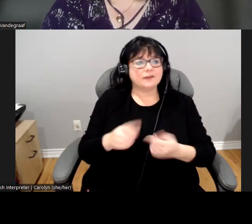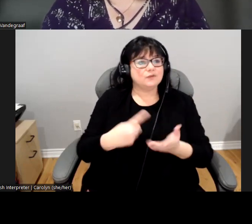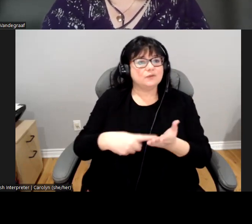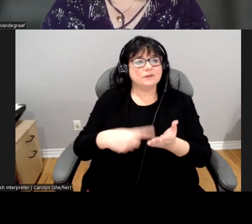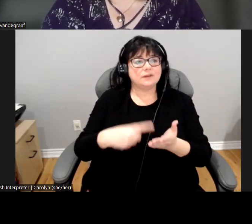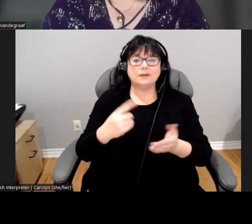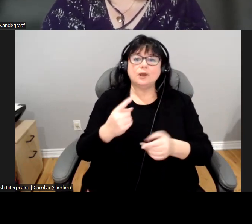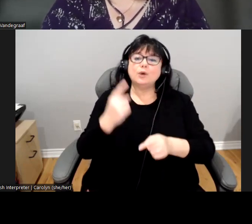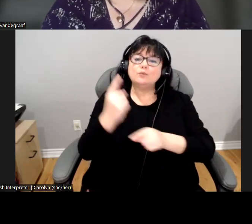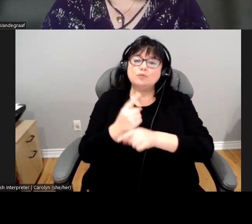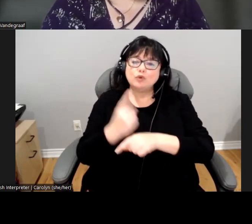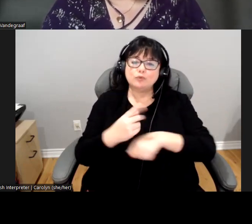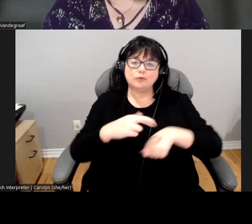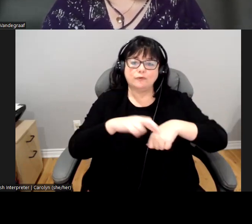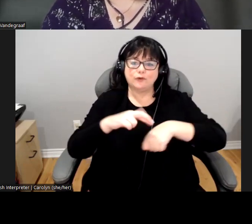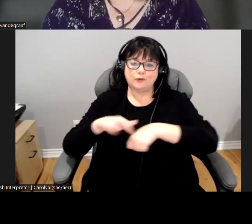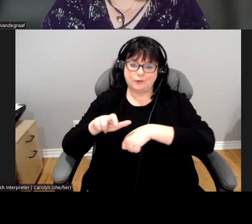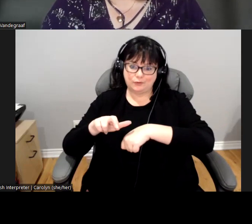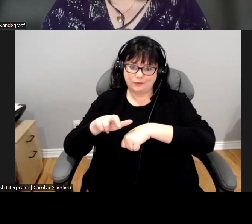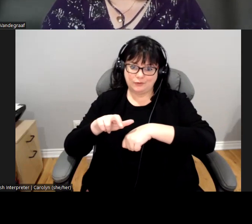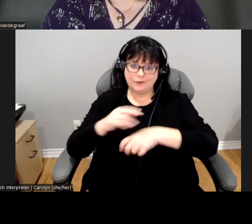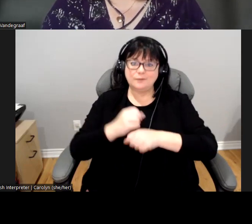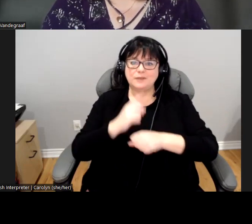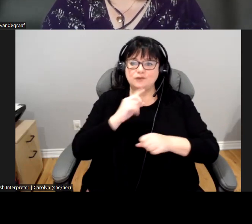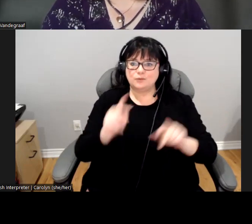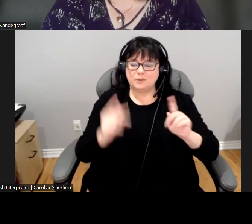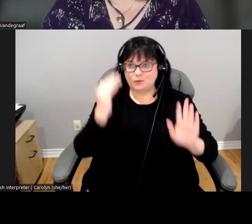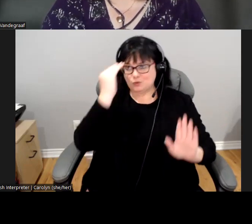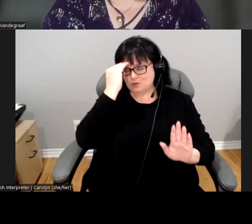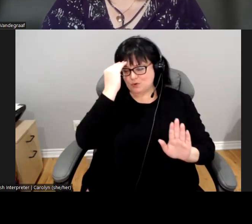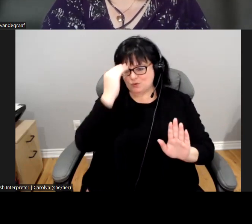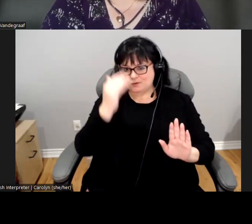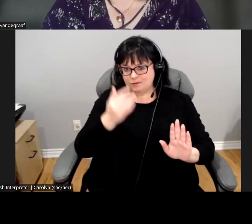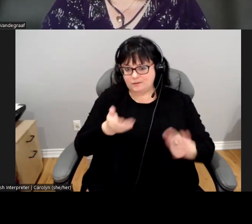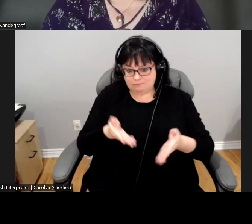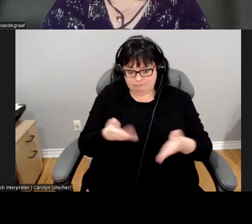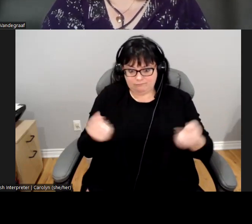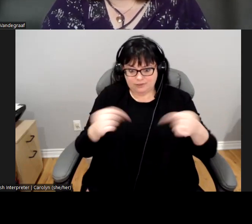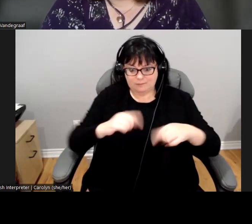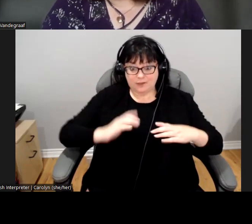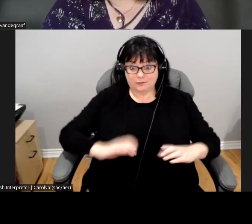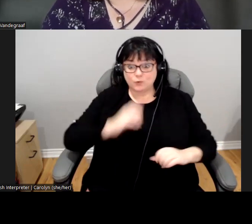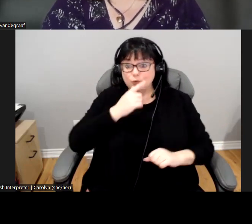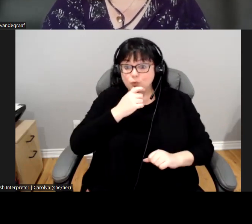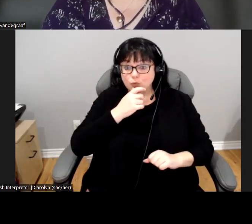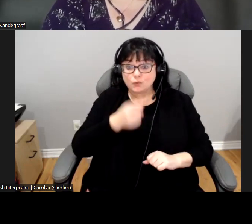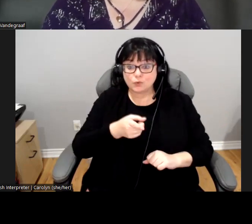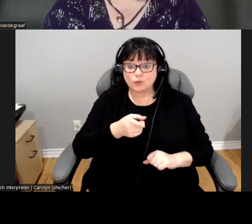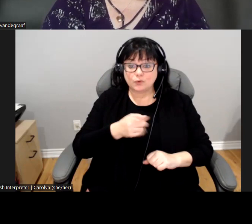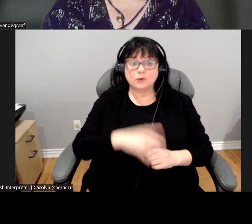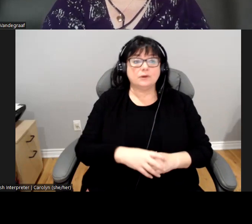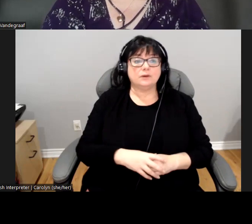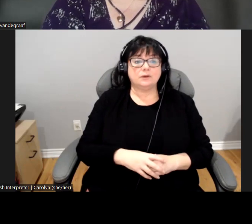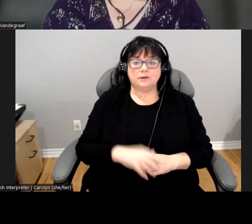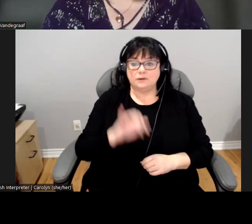each of them knew who was there. And you'll see on the screen there that you know, they've been out of school for longer